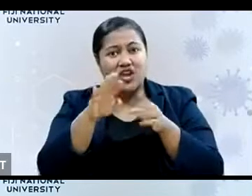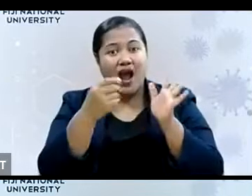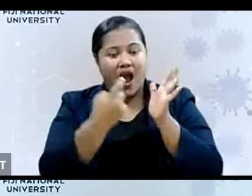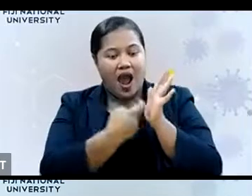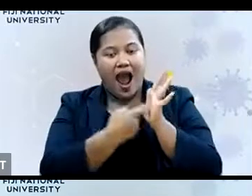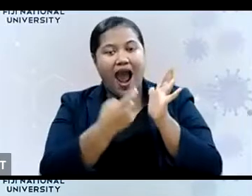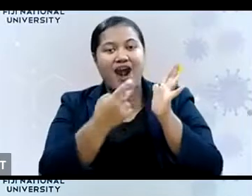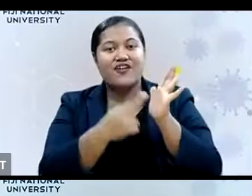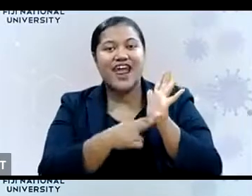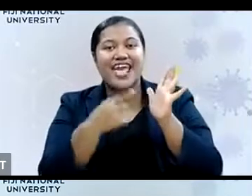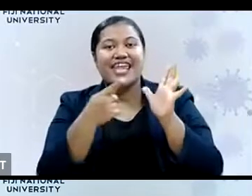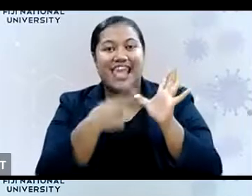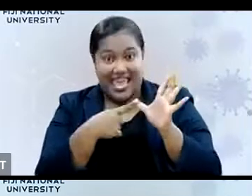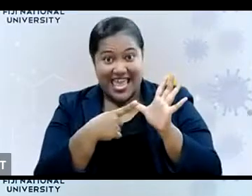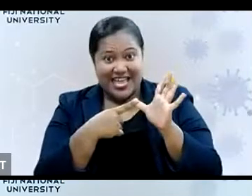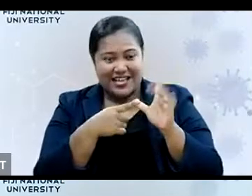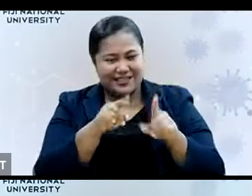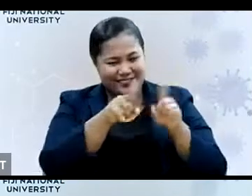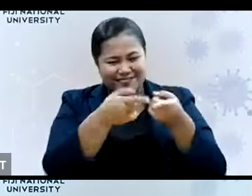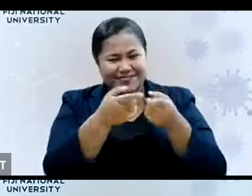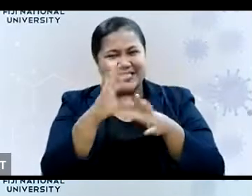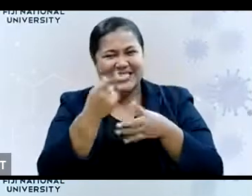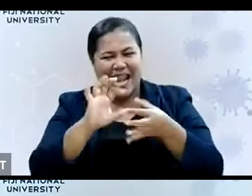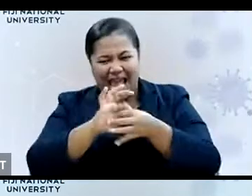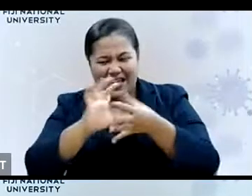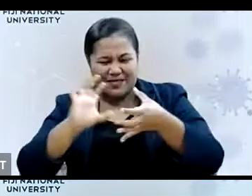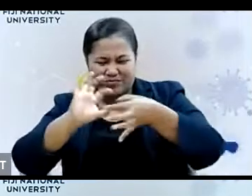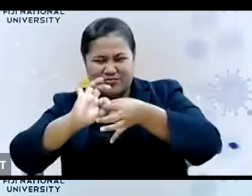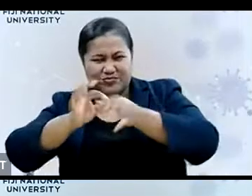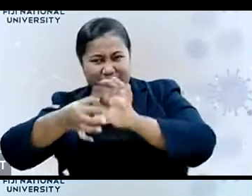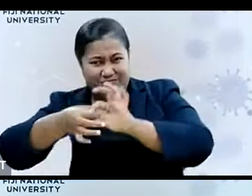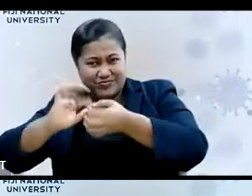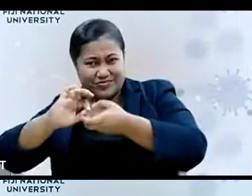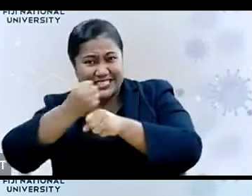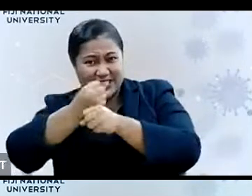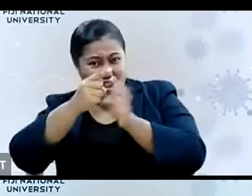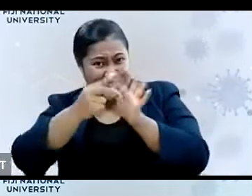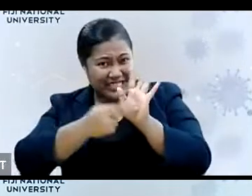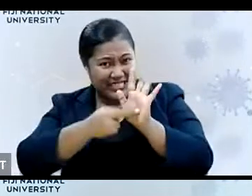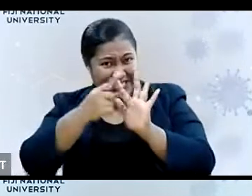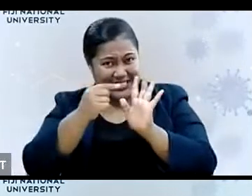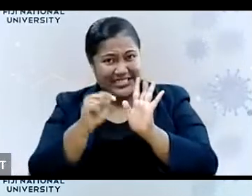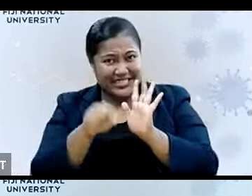and messenger RNA is the sort of code. You know, James was talking about